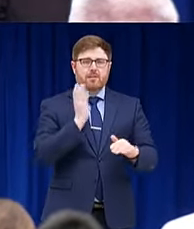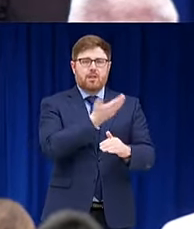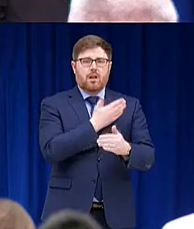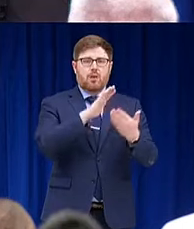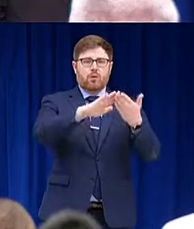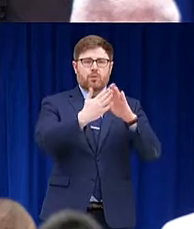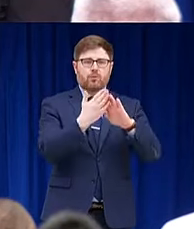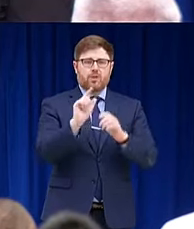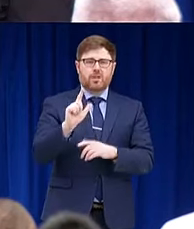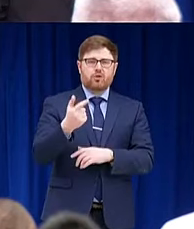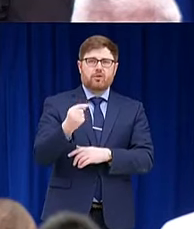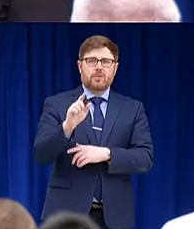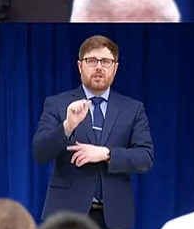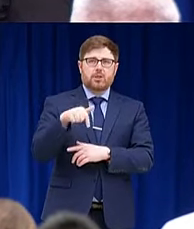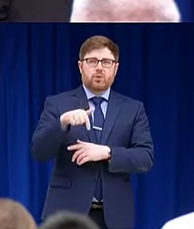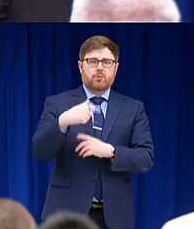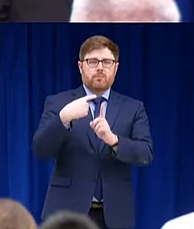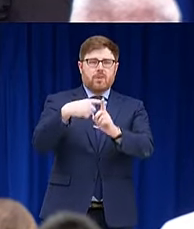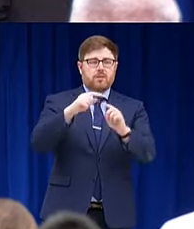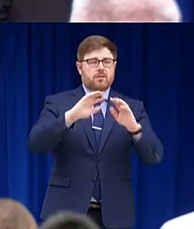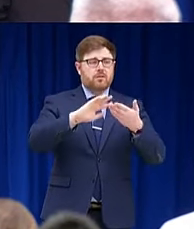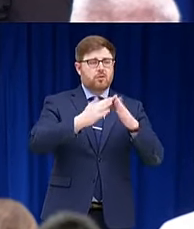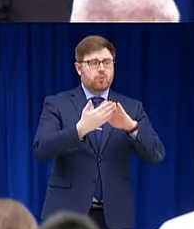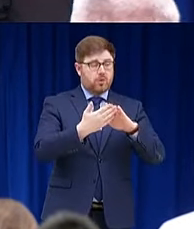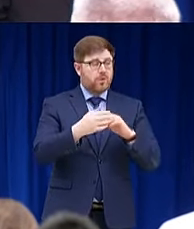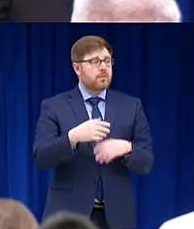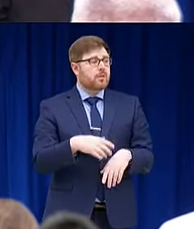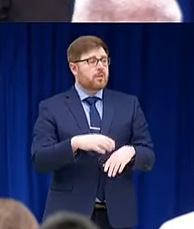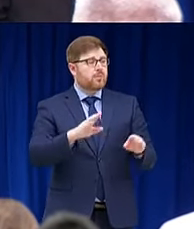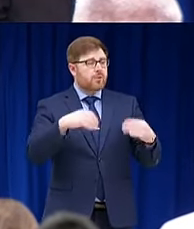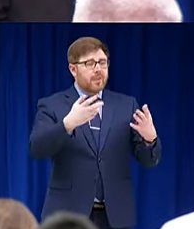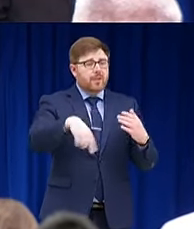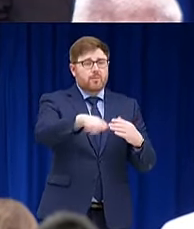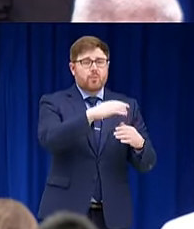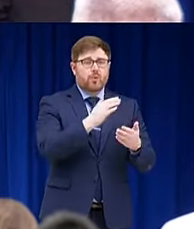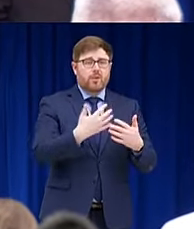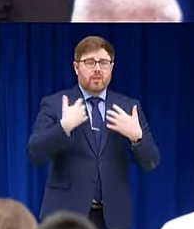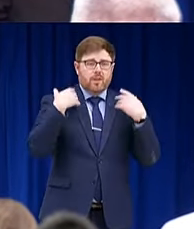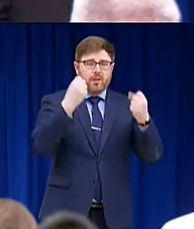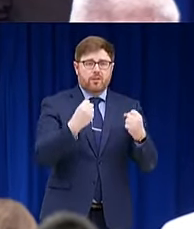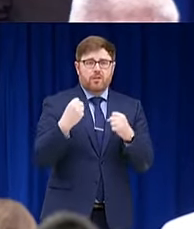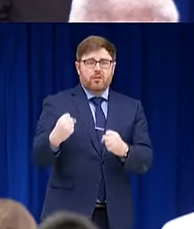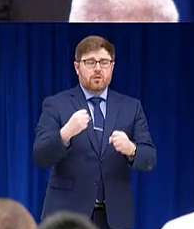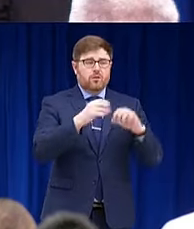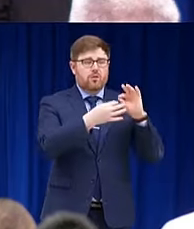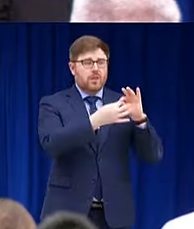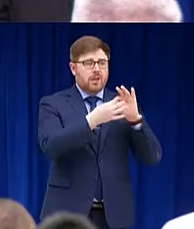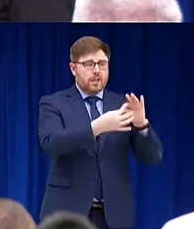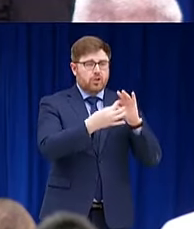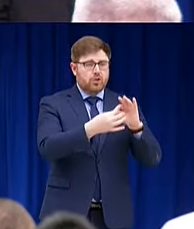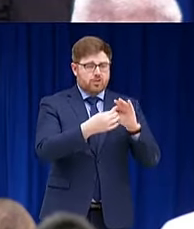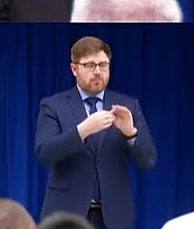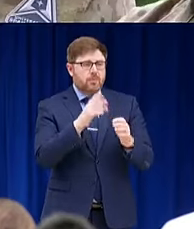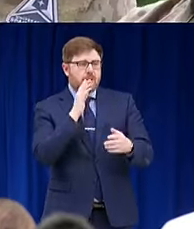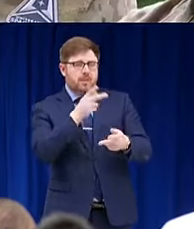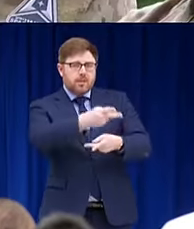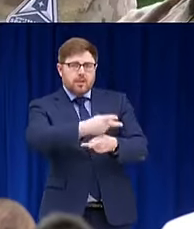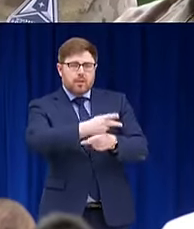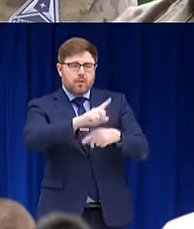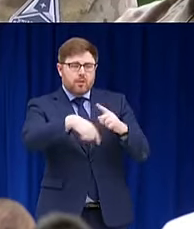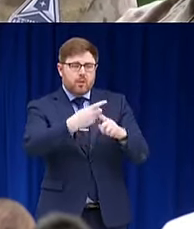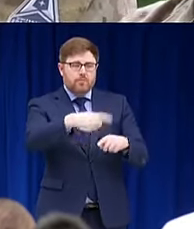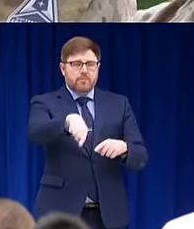healthy, loving relationships. Defend them when they suffer for who they are, and remind them they are your